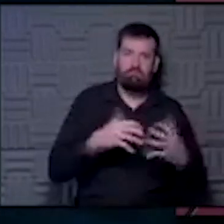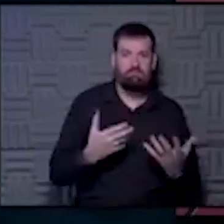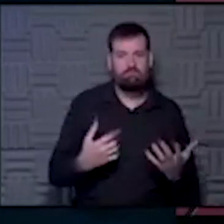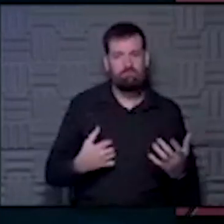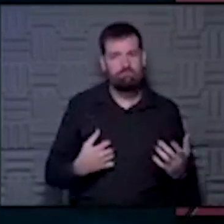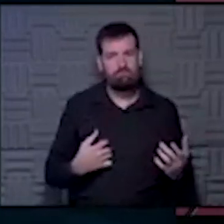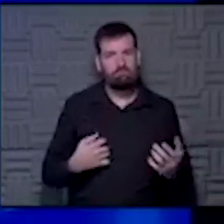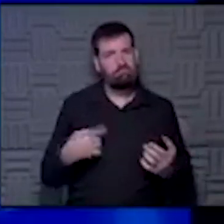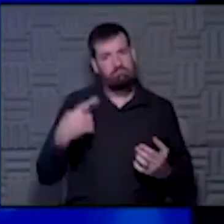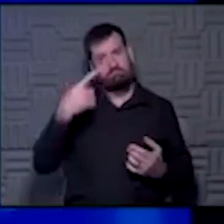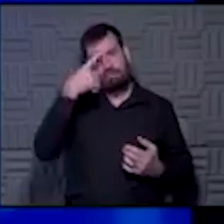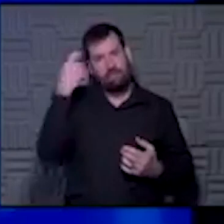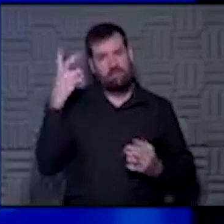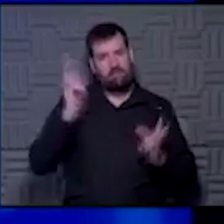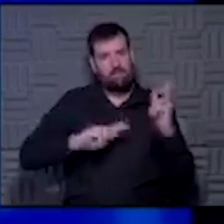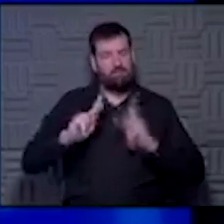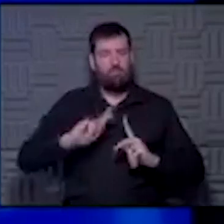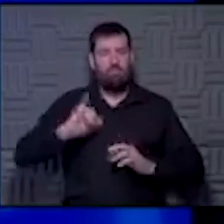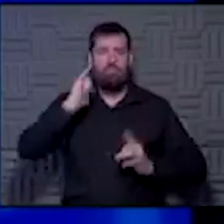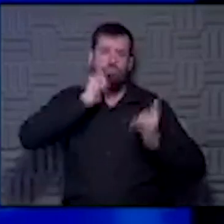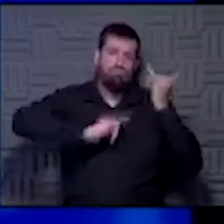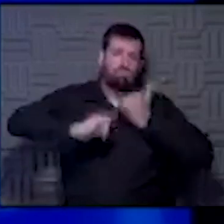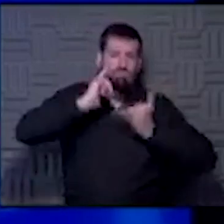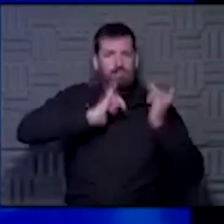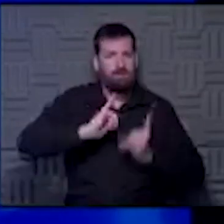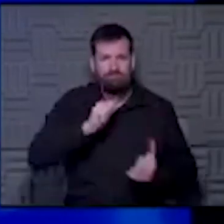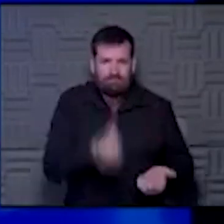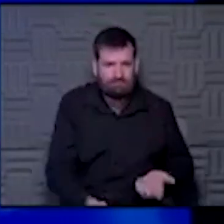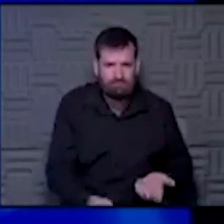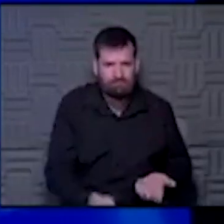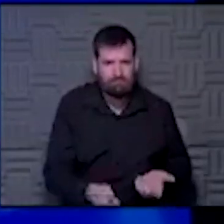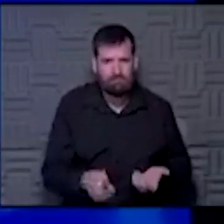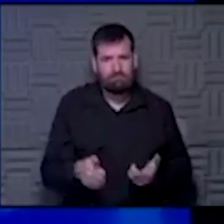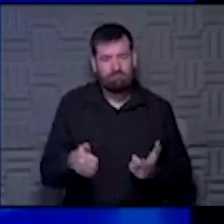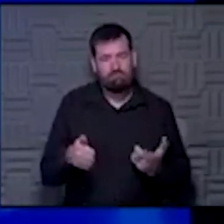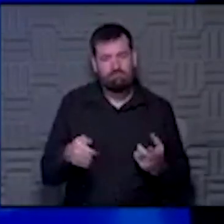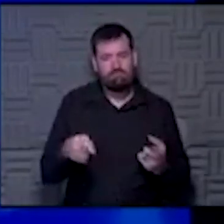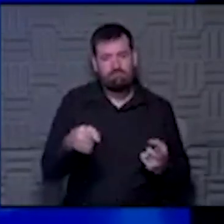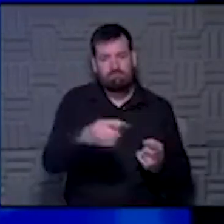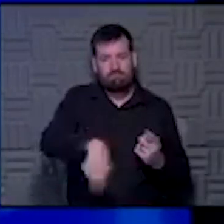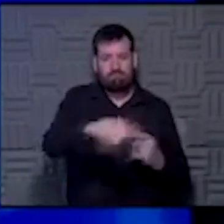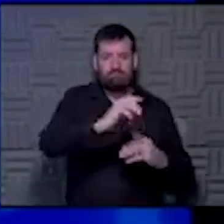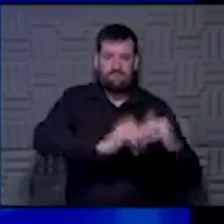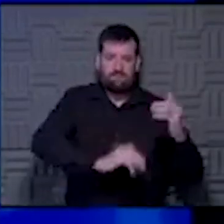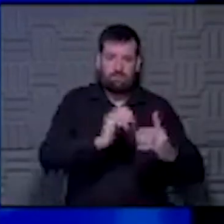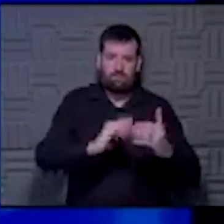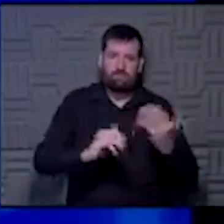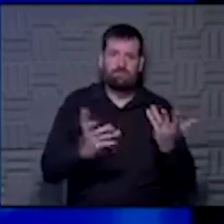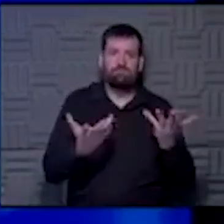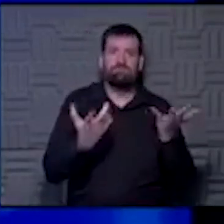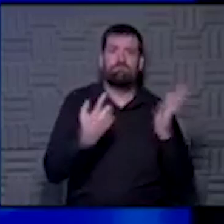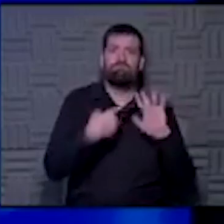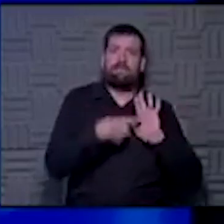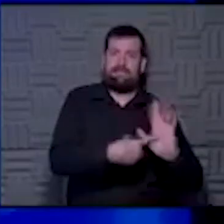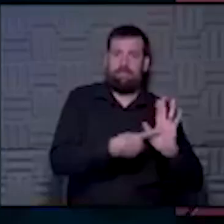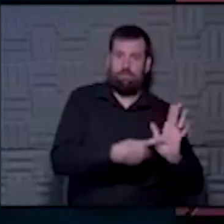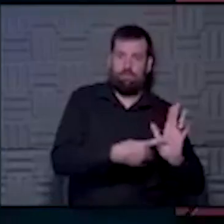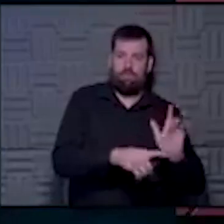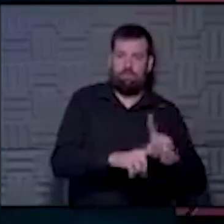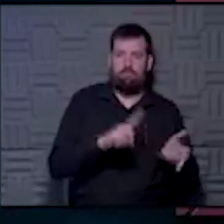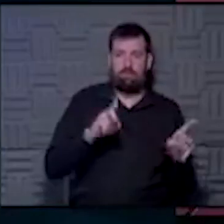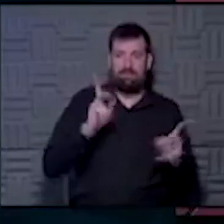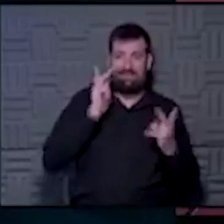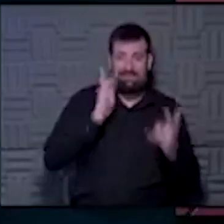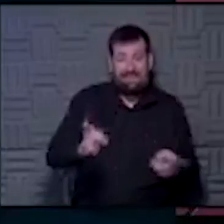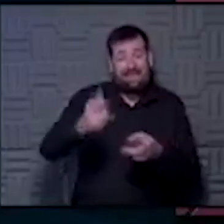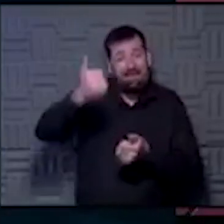not because people aren't doing the right things, correct? I mean, those places are examples, but that's not what we're seeing in